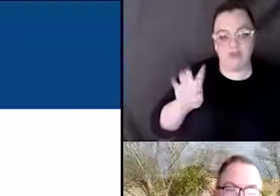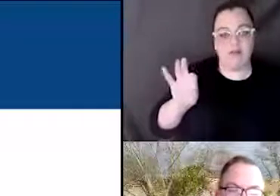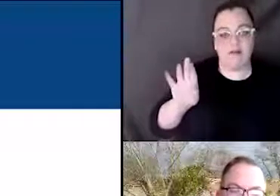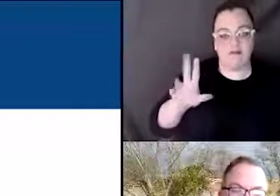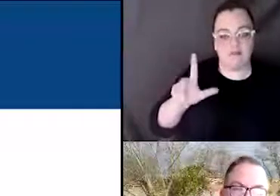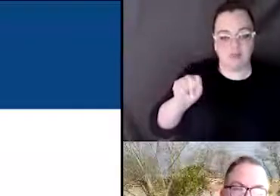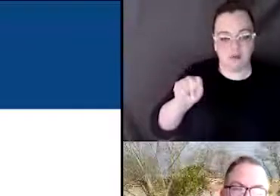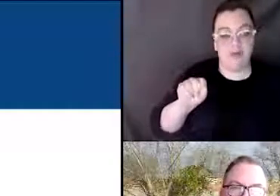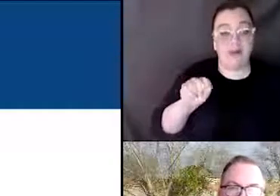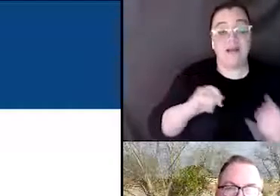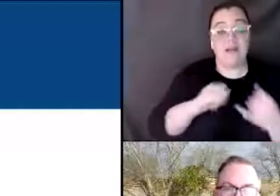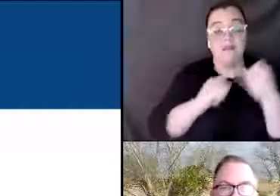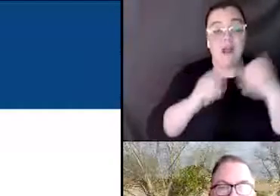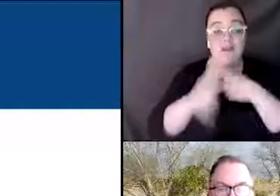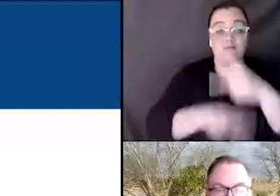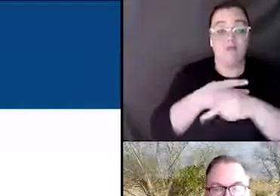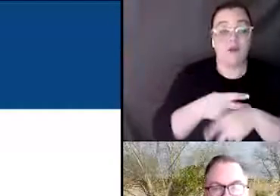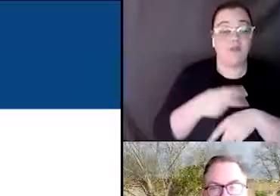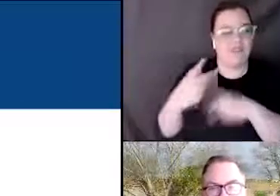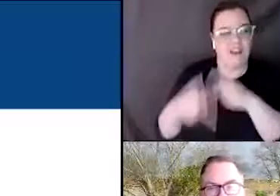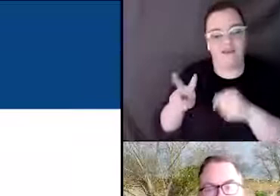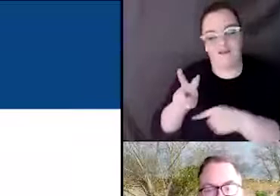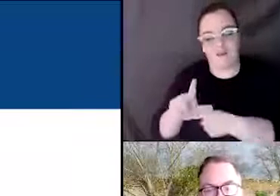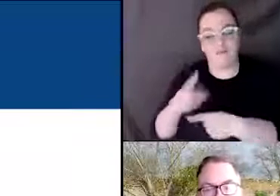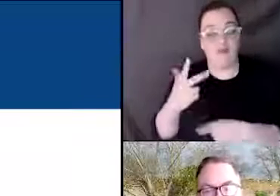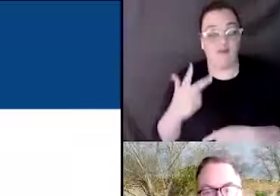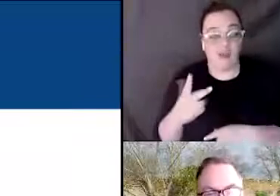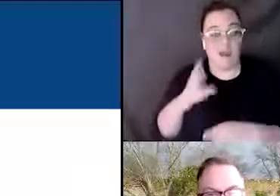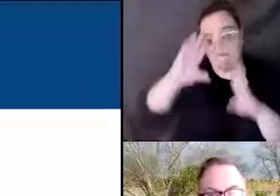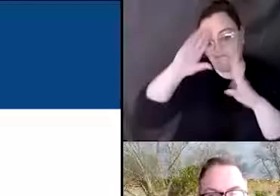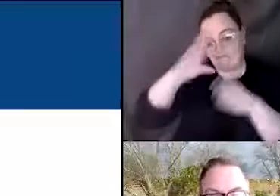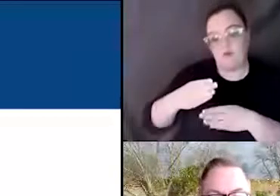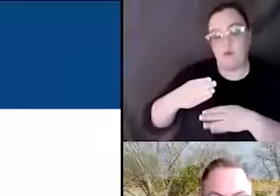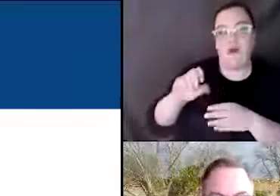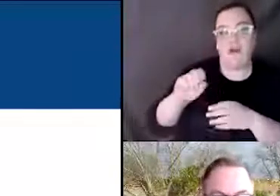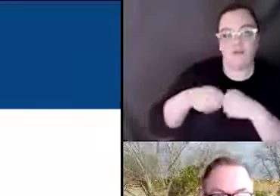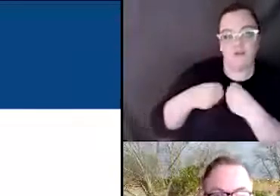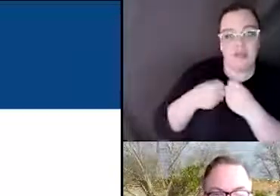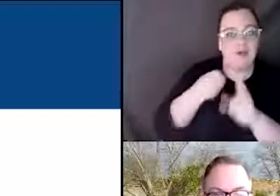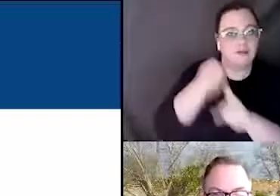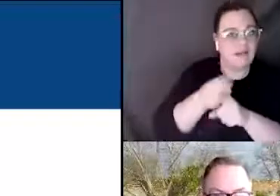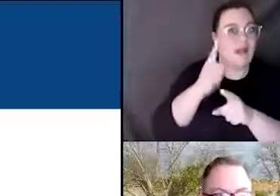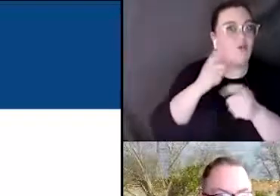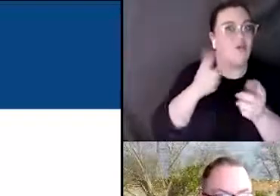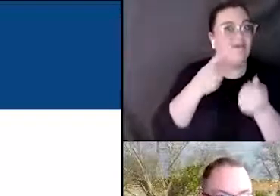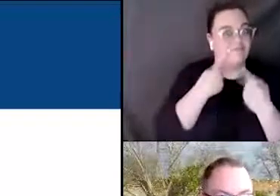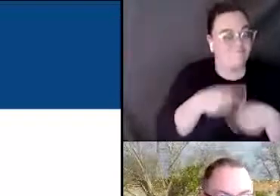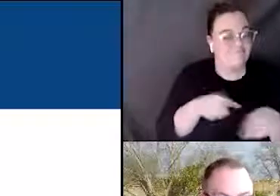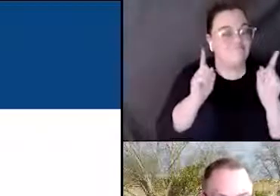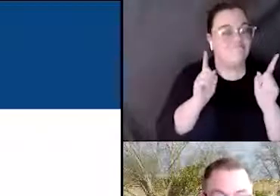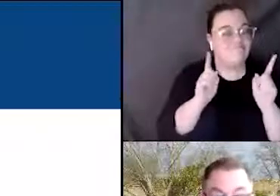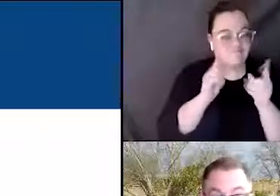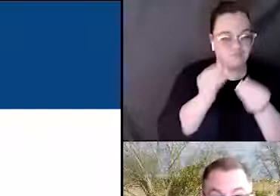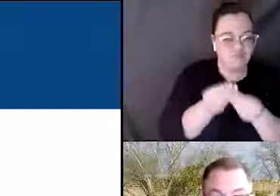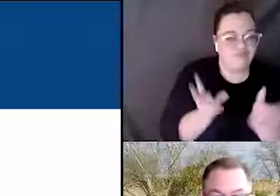3, which covers the societal consequences, is going to be finally announced and coming out with all the details